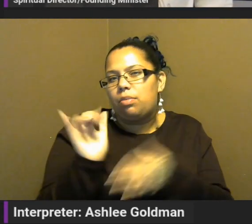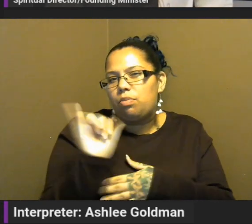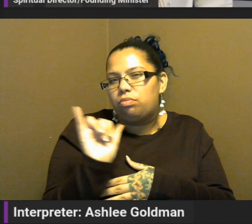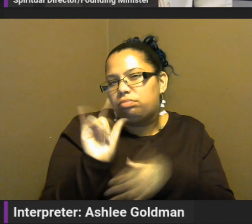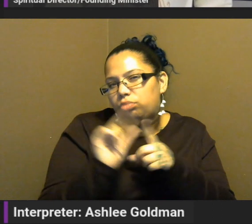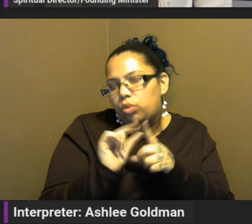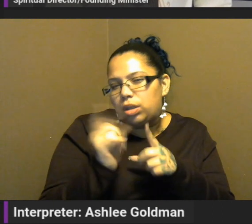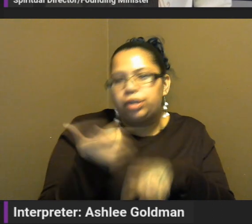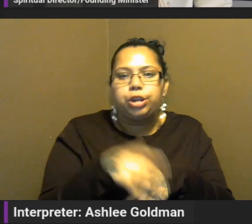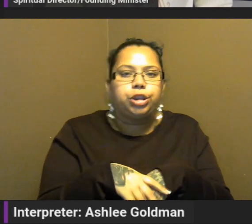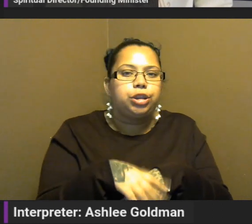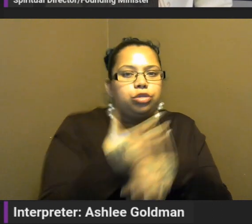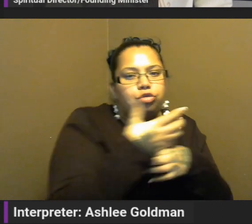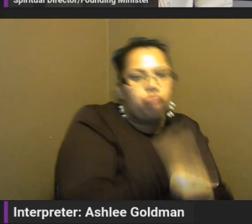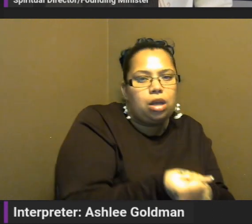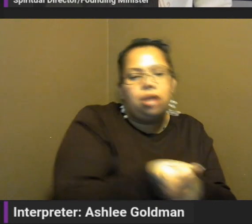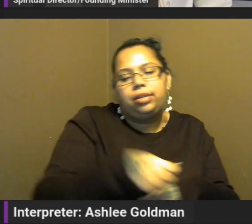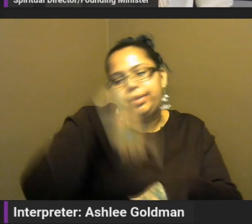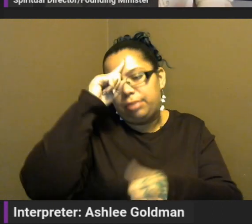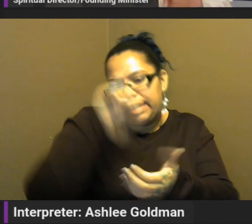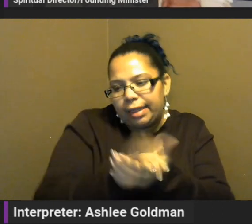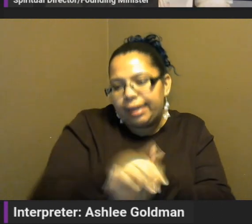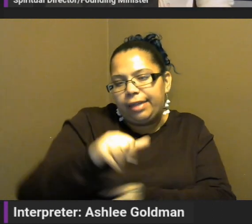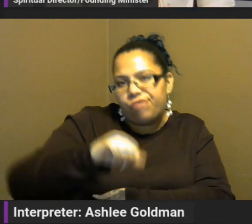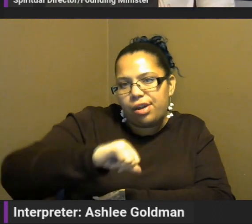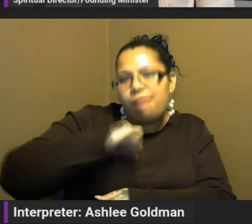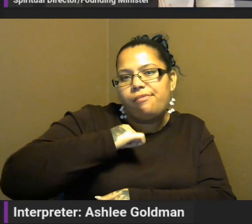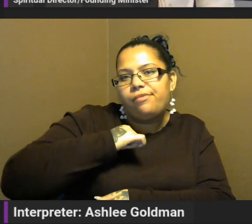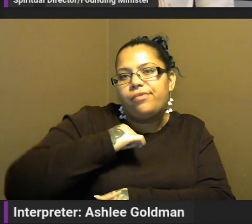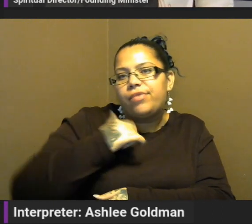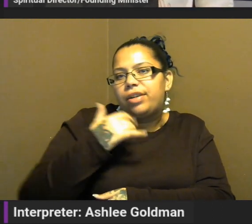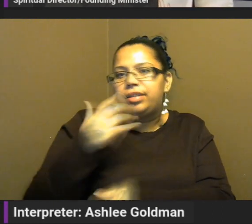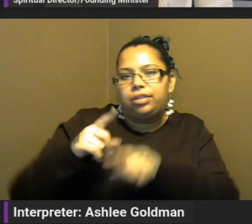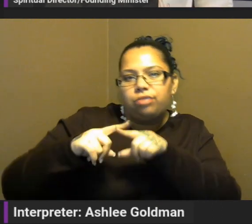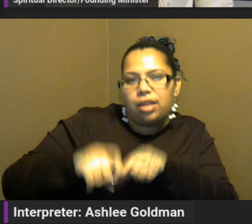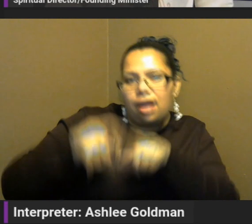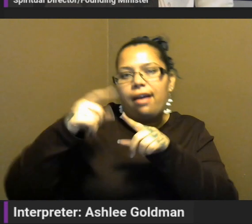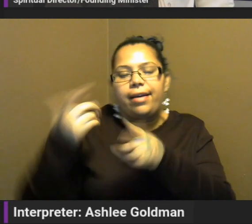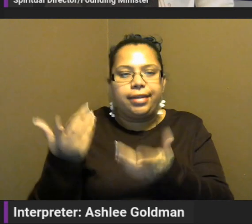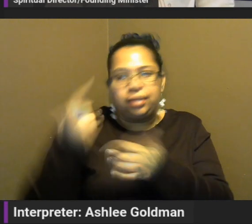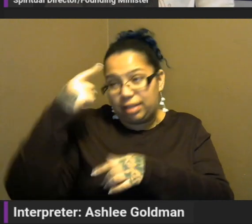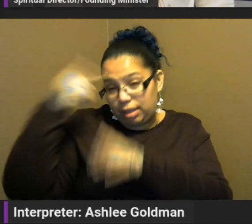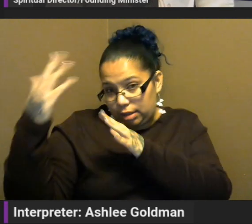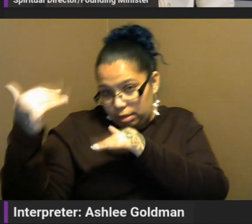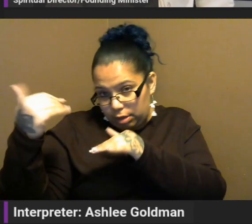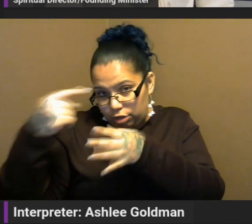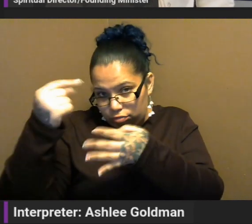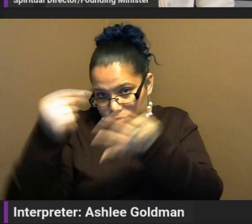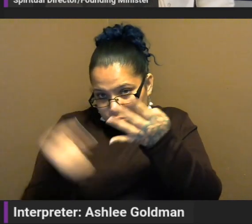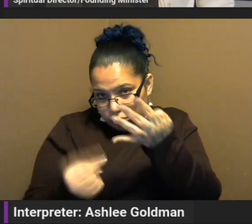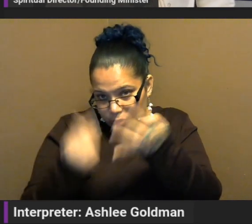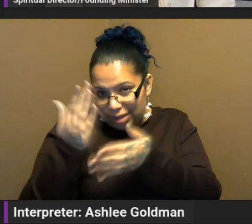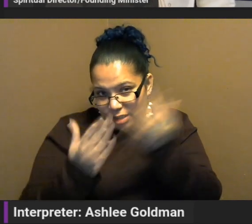confidence, conviction, reliance, dependence, and expectation. Got